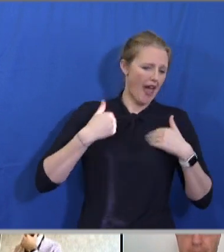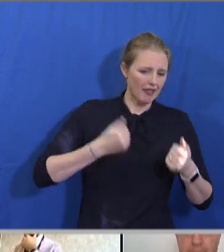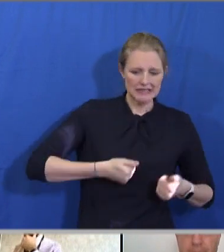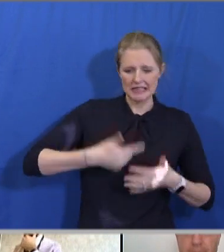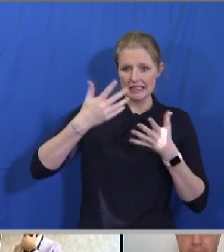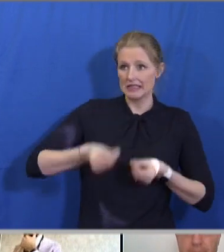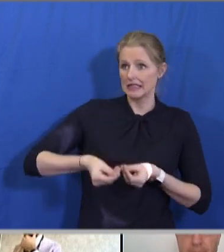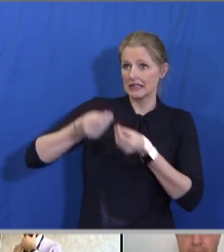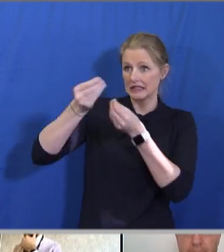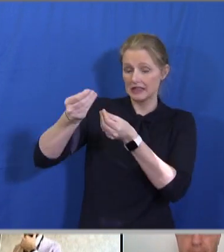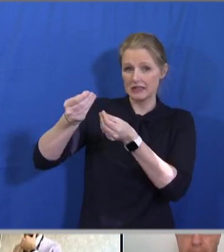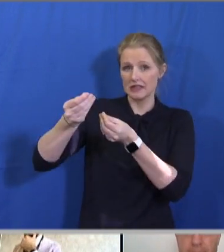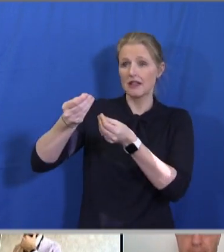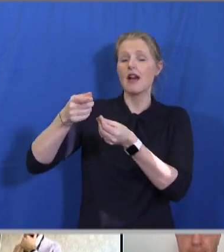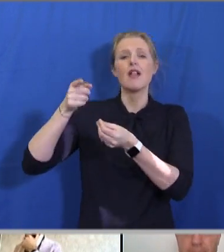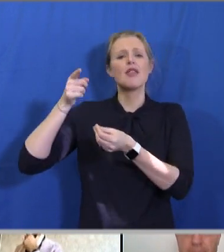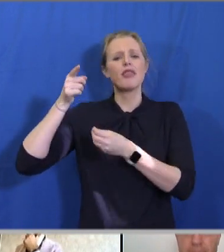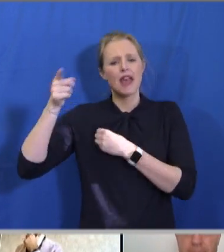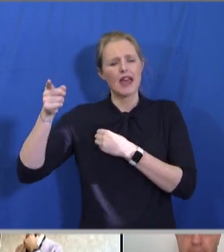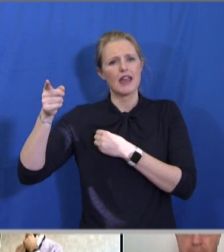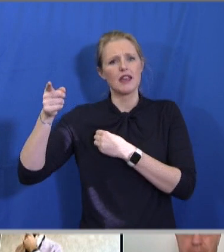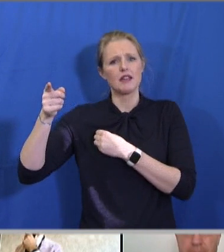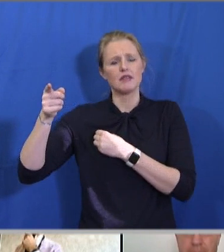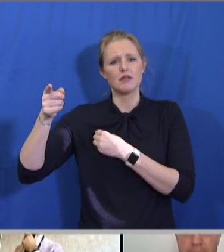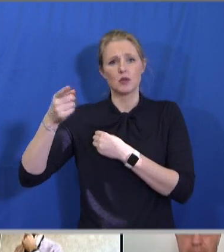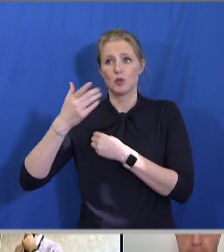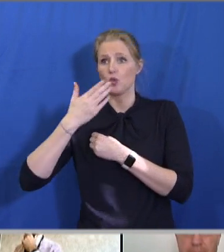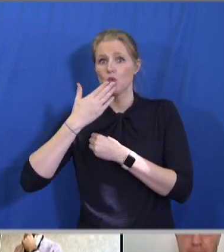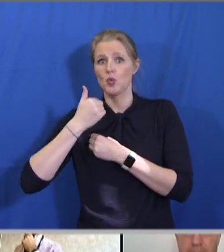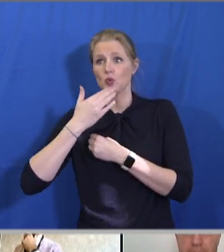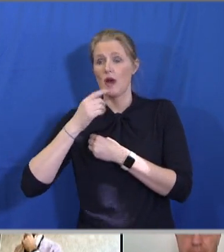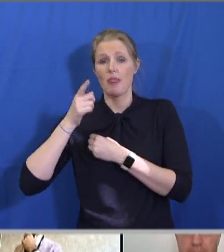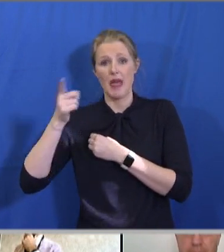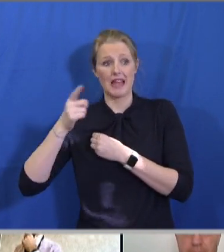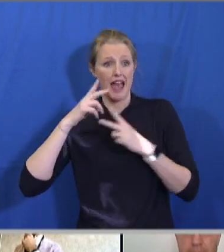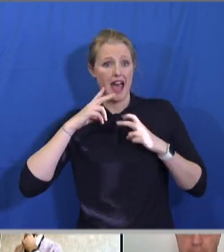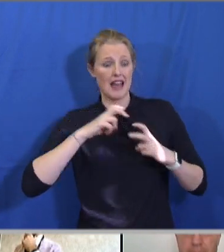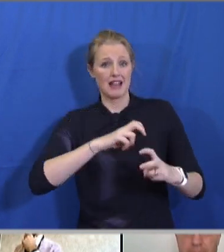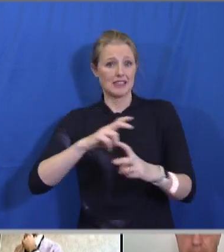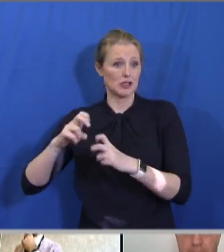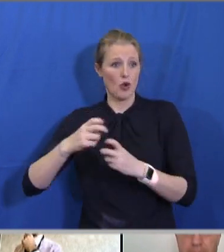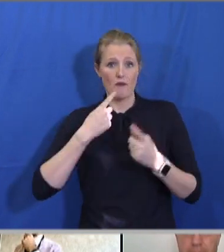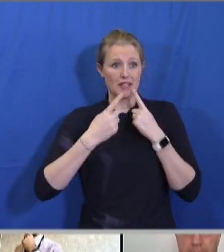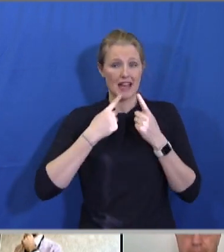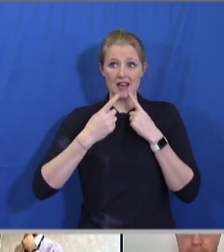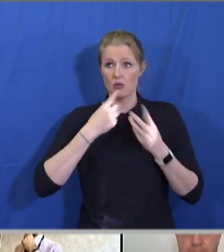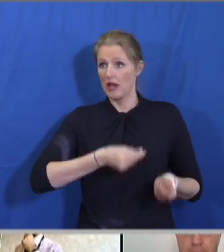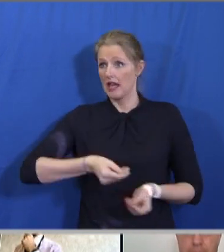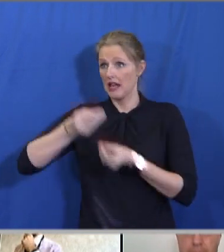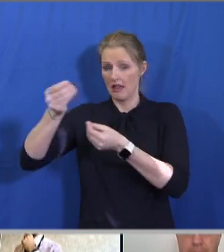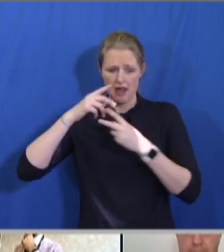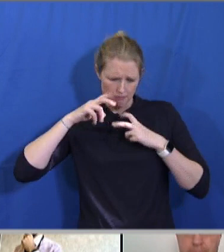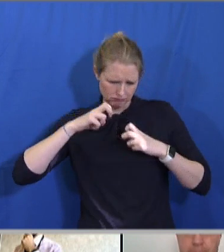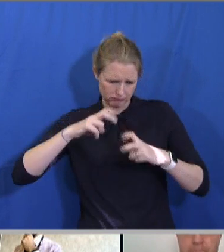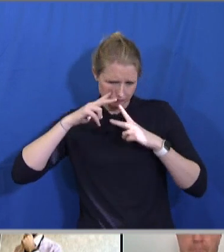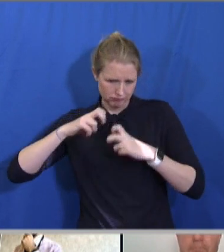figures they provide that, I suppose, arm's length analysis of the data that we're able to provide. I